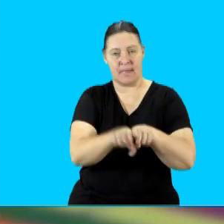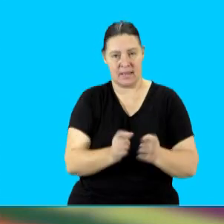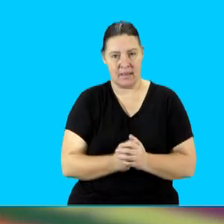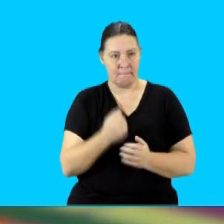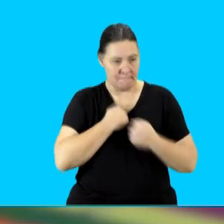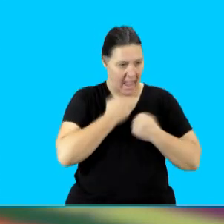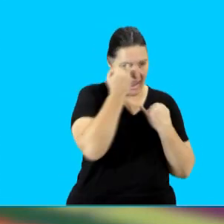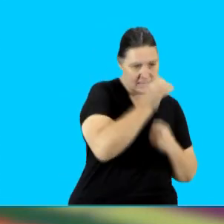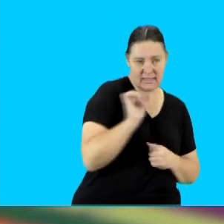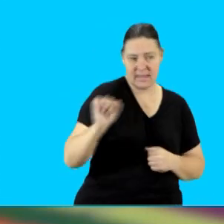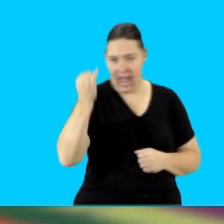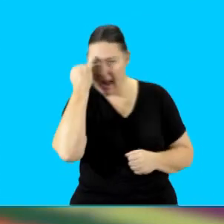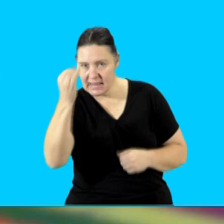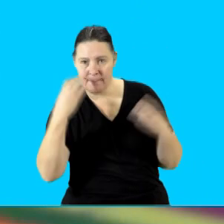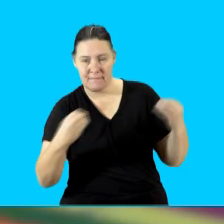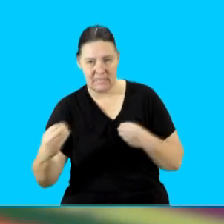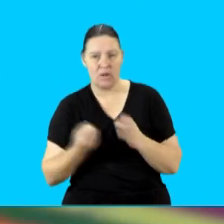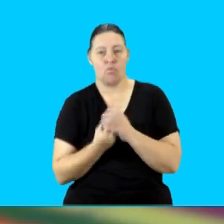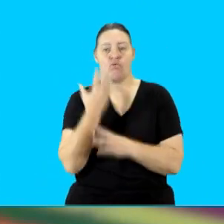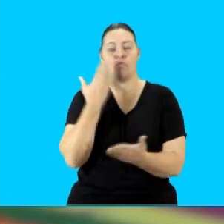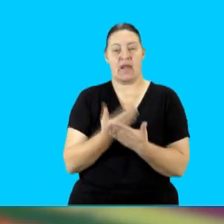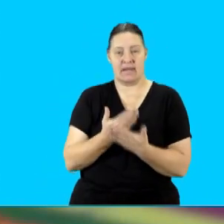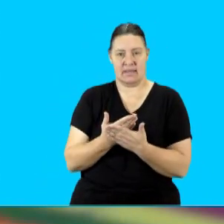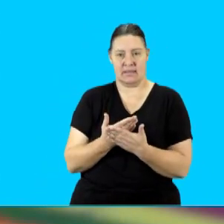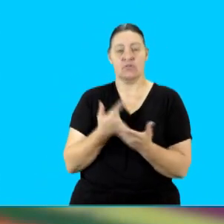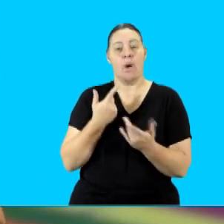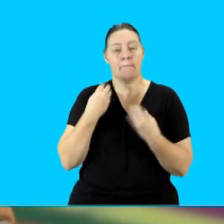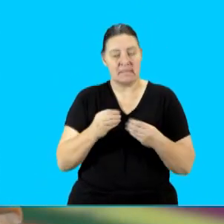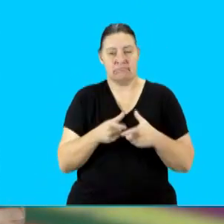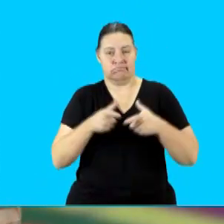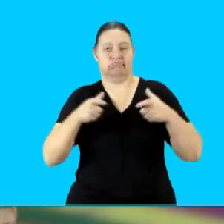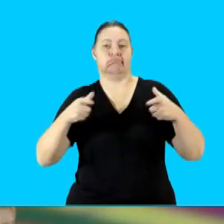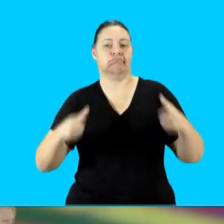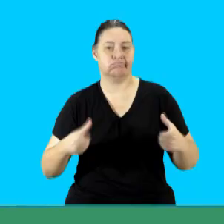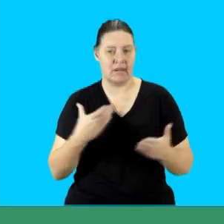exchange ideas for our businesses to grow, for our businesses to expand.